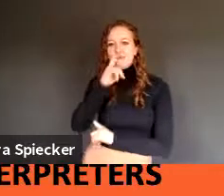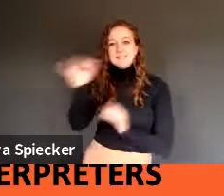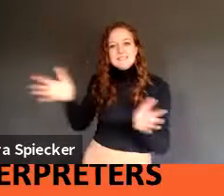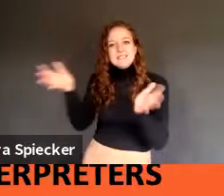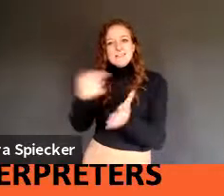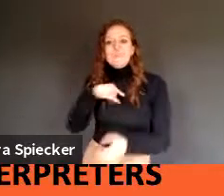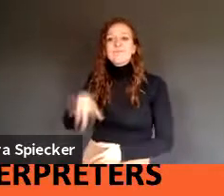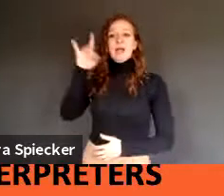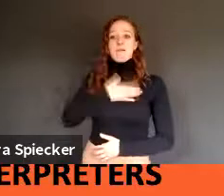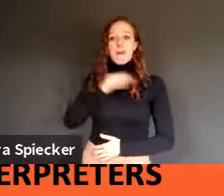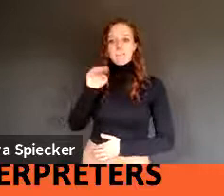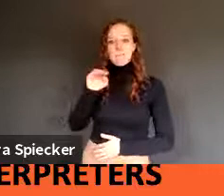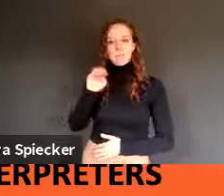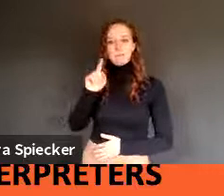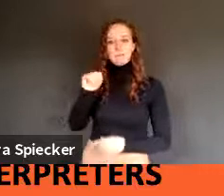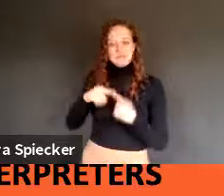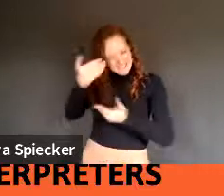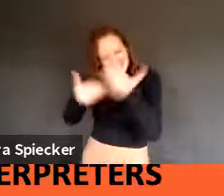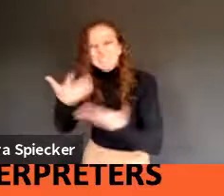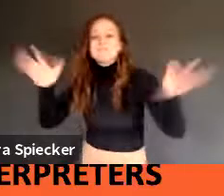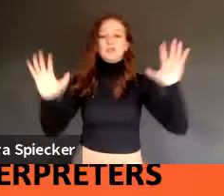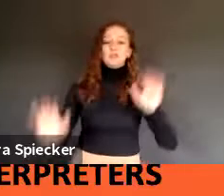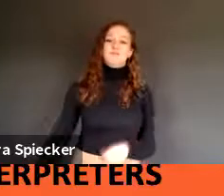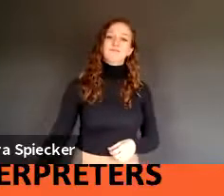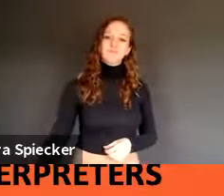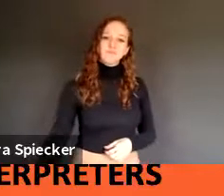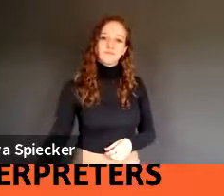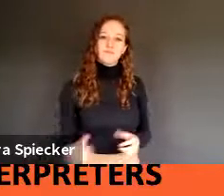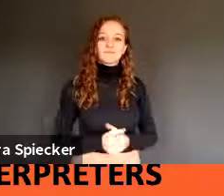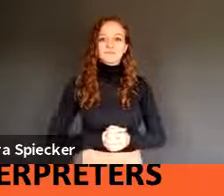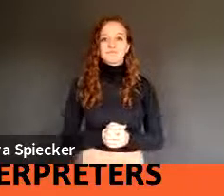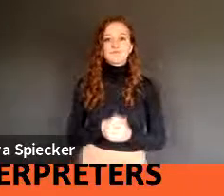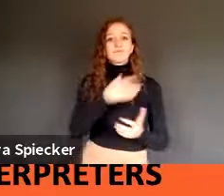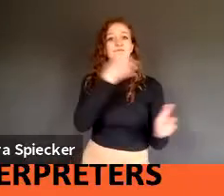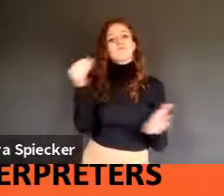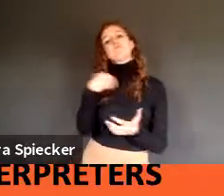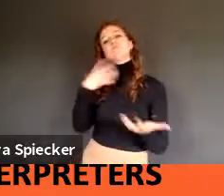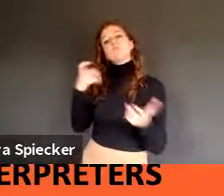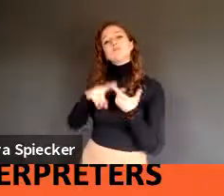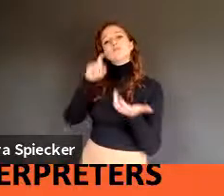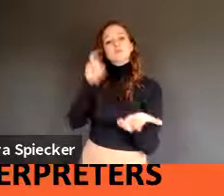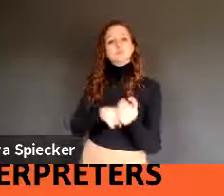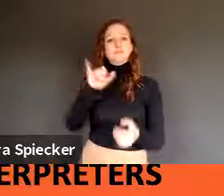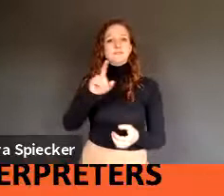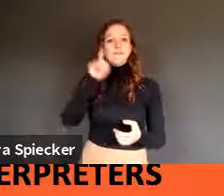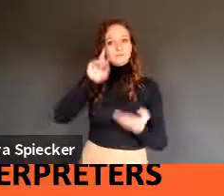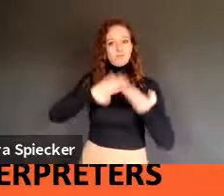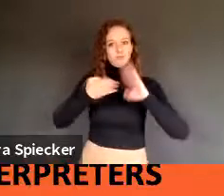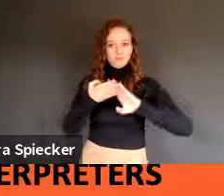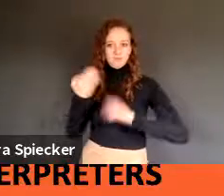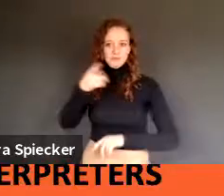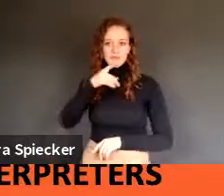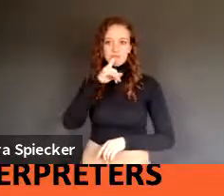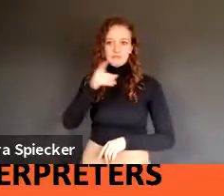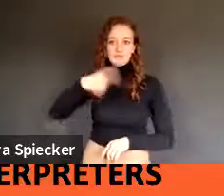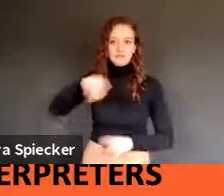stretch when I felt like there was no end in sight and sometimes no light at the end of the tunnel. He really helped push me through. I would